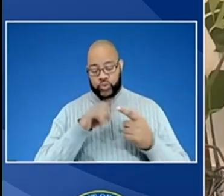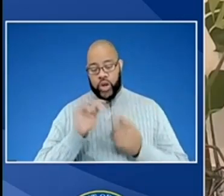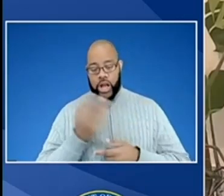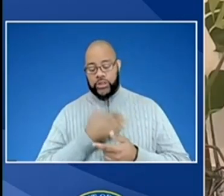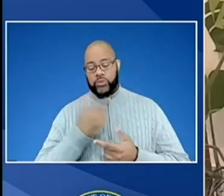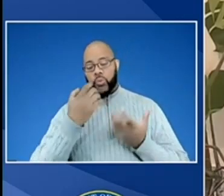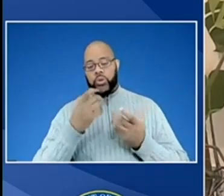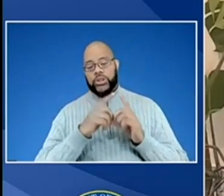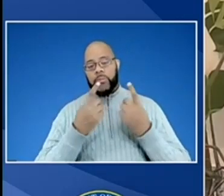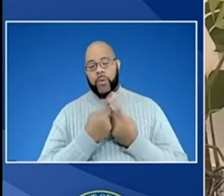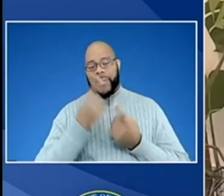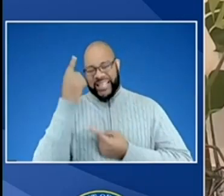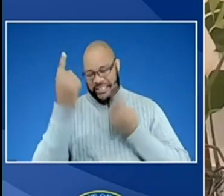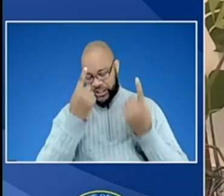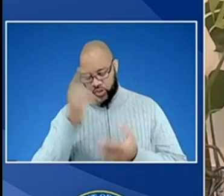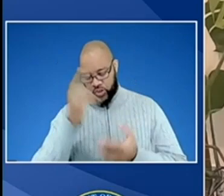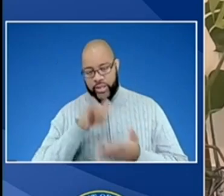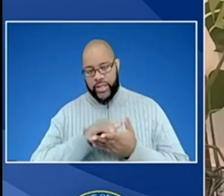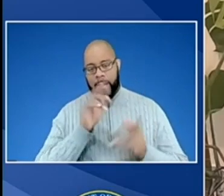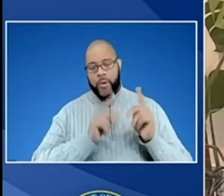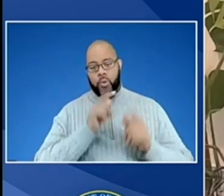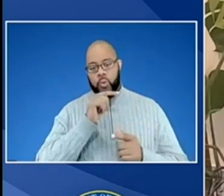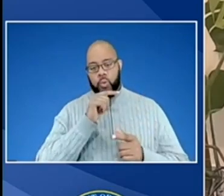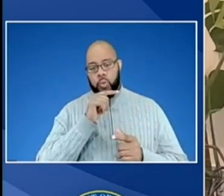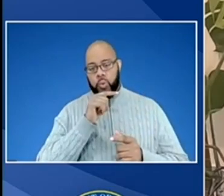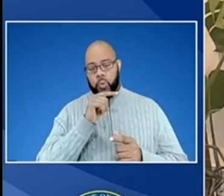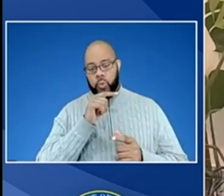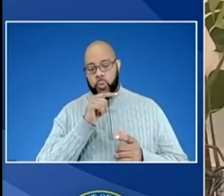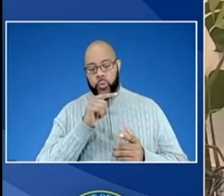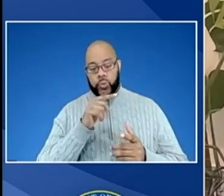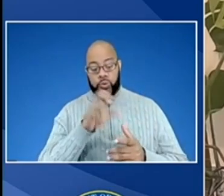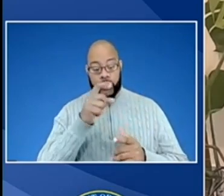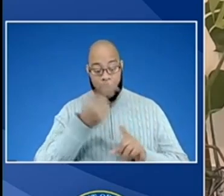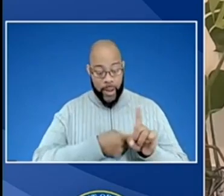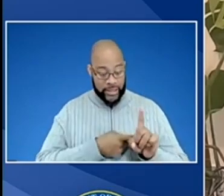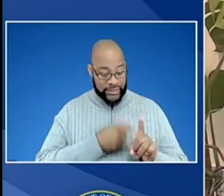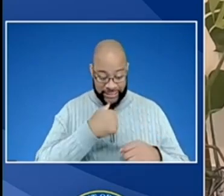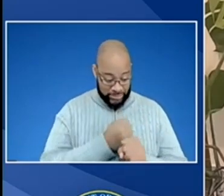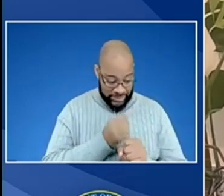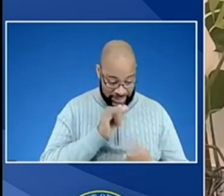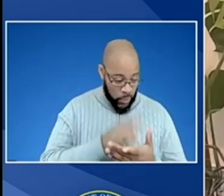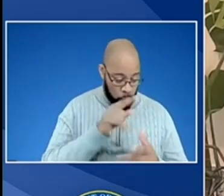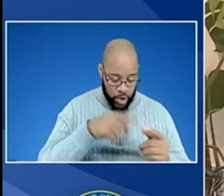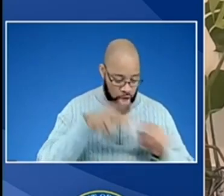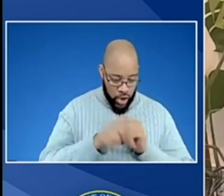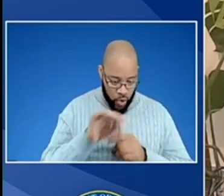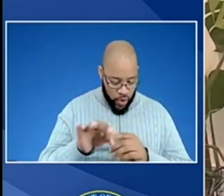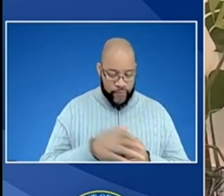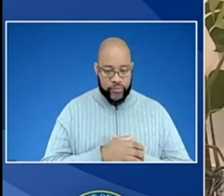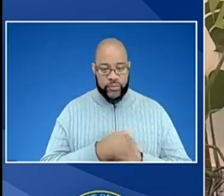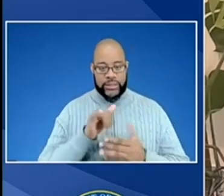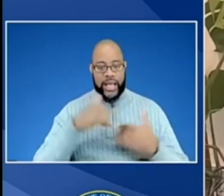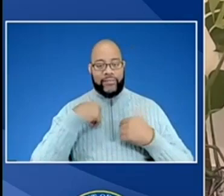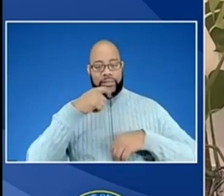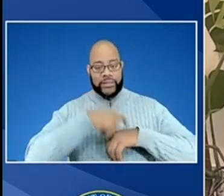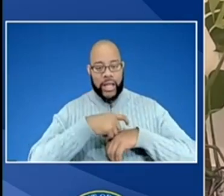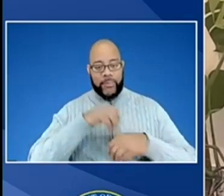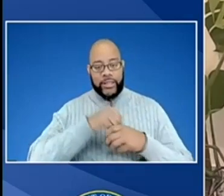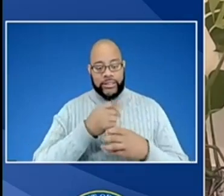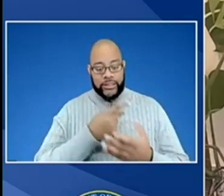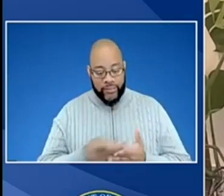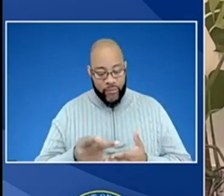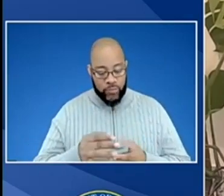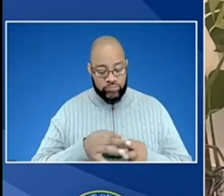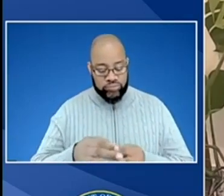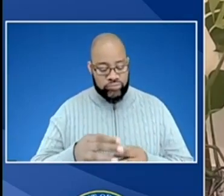like the department to consider is that people who fall short of that 300 months or whatever the cutoff is, who have had time in default, still will